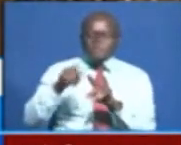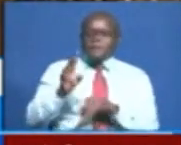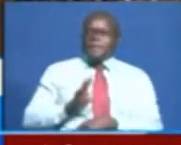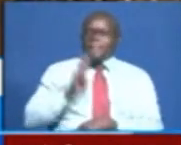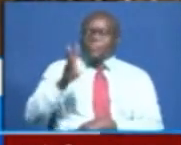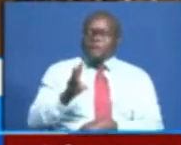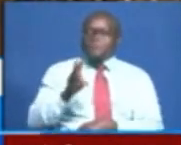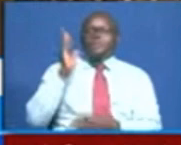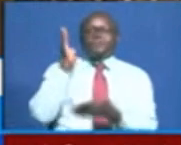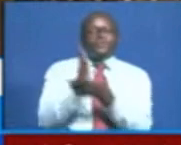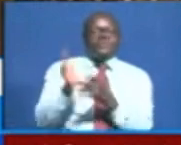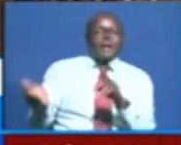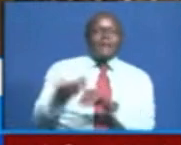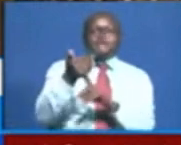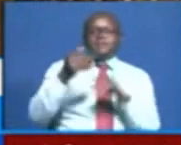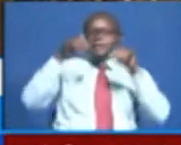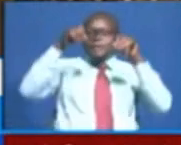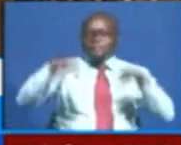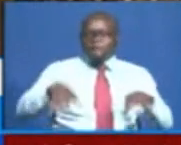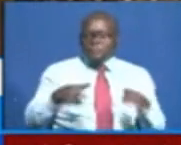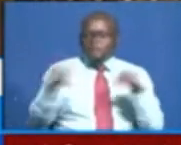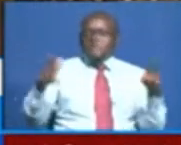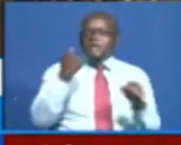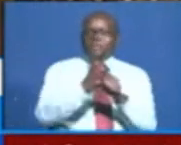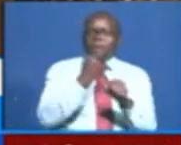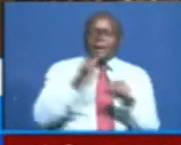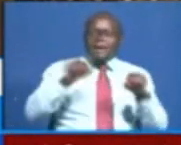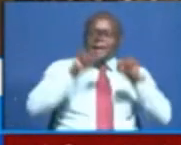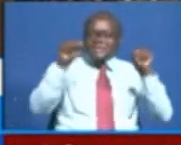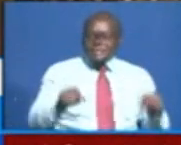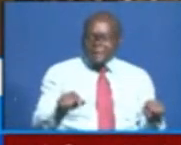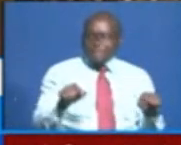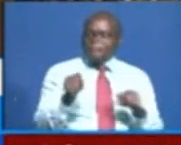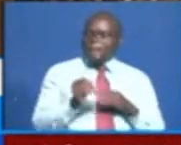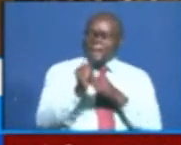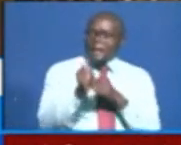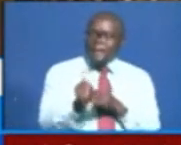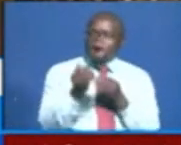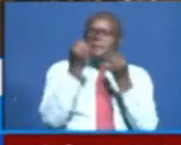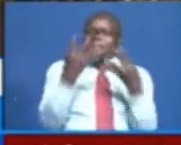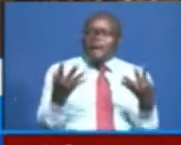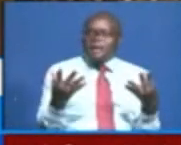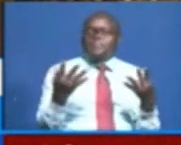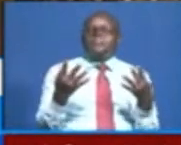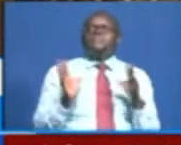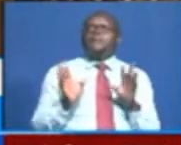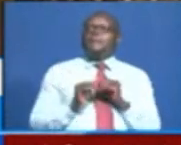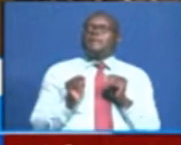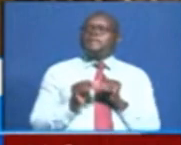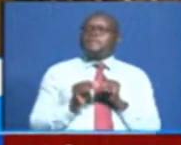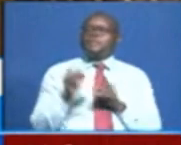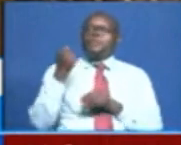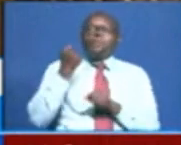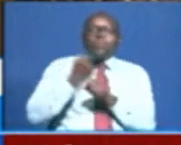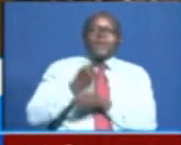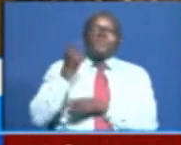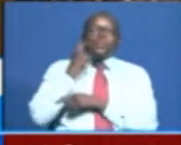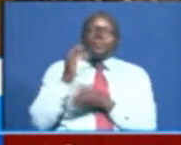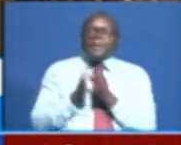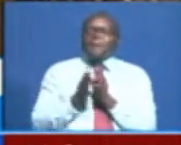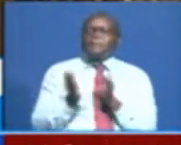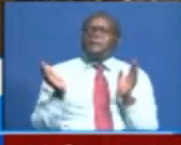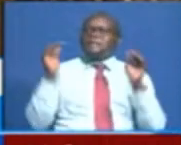actualize devolution, initiated work systems, spearheaded a series of retreats, workshops, and seminars that